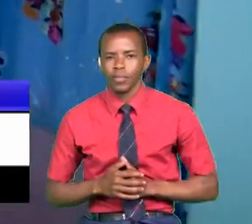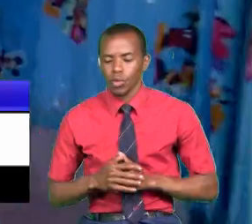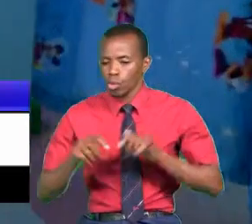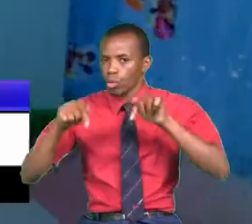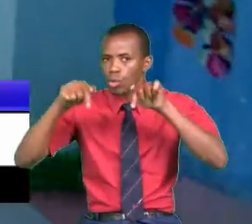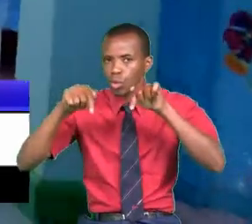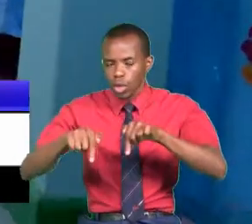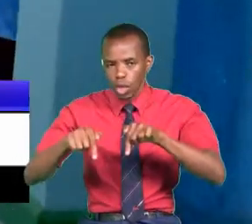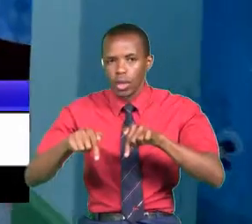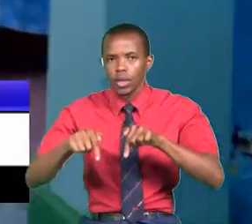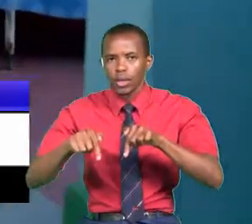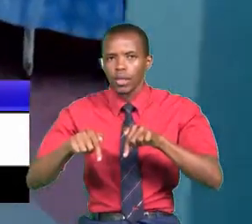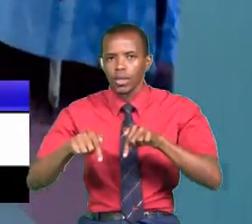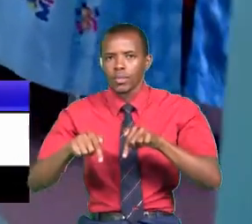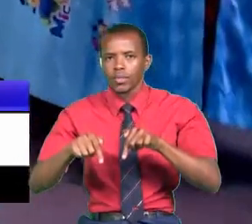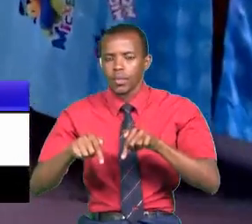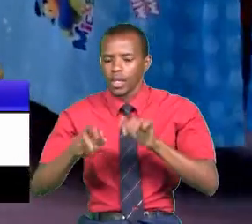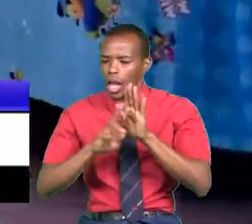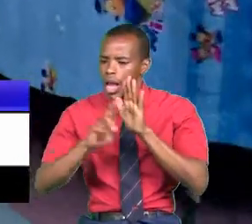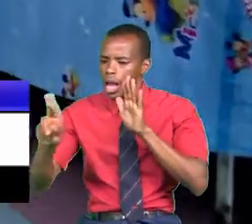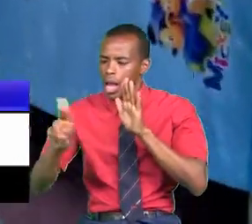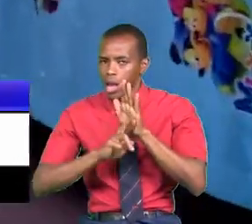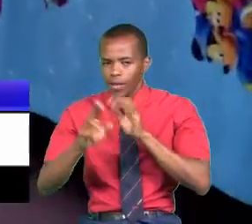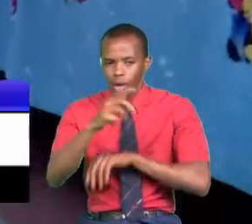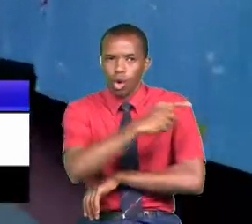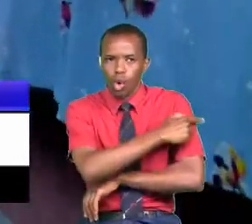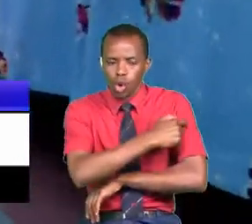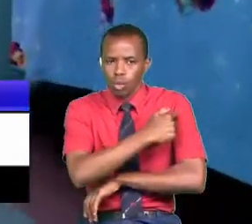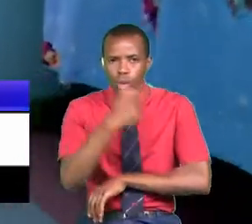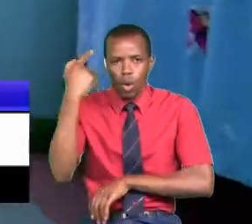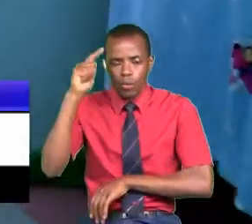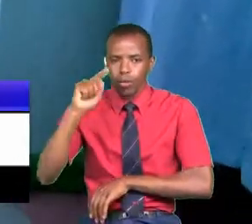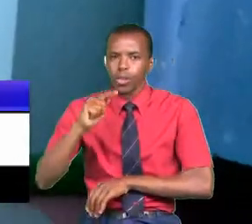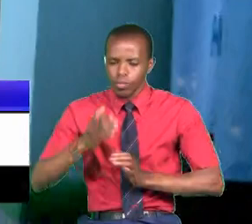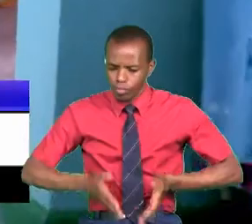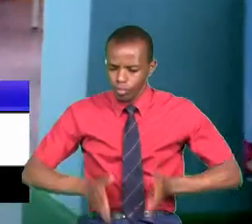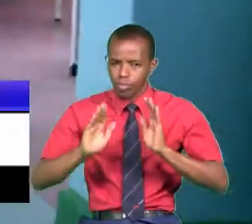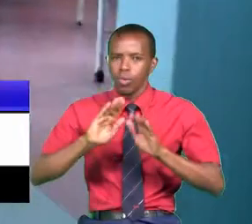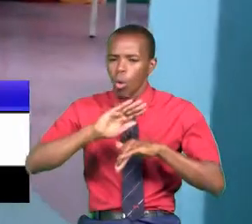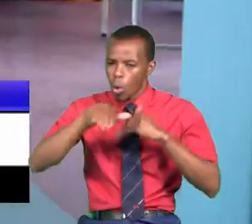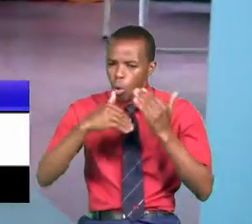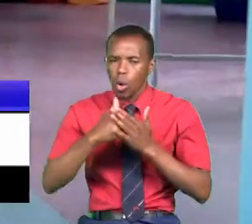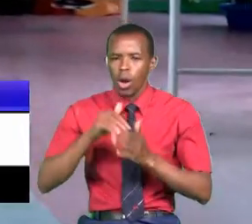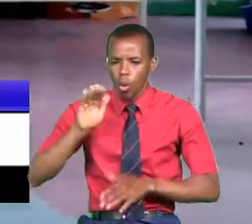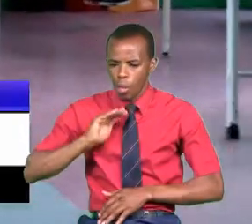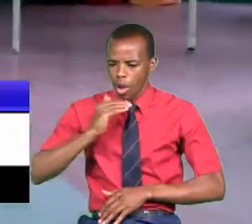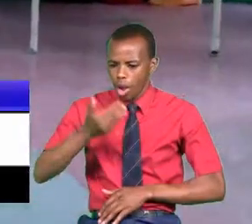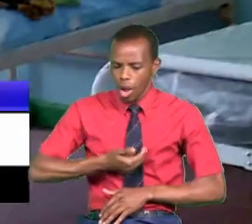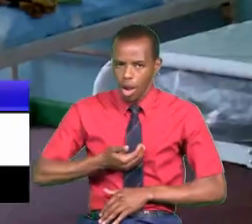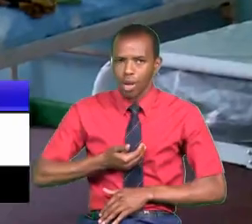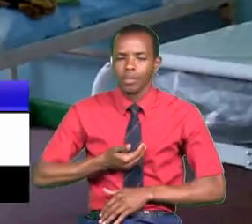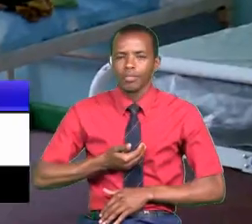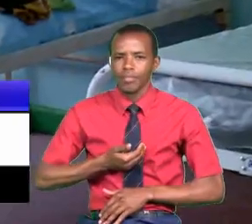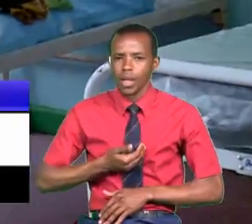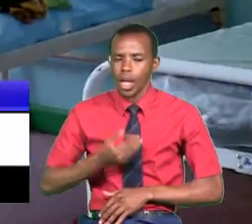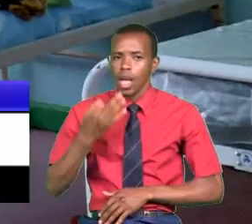Today, being an obstetric and referral hospital for delivery of expectant mothers in Nairobi and adjoining districts,